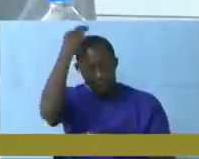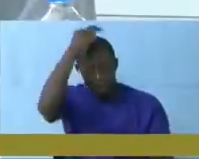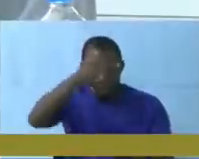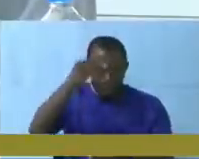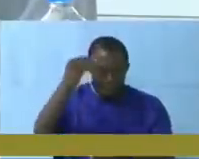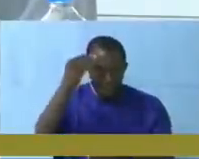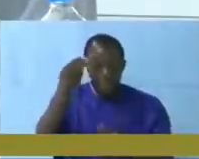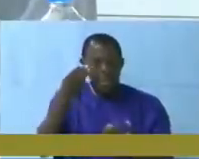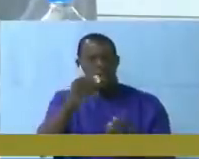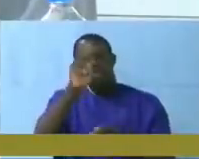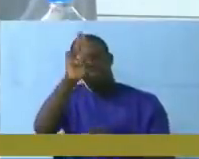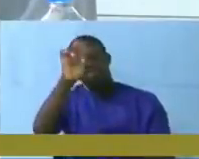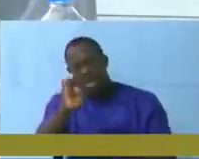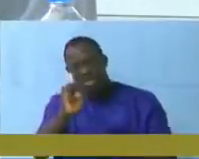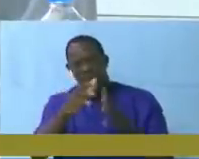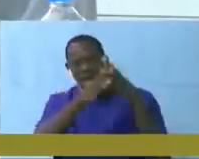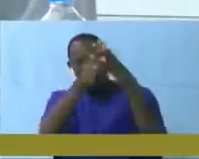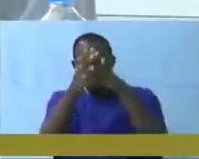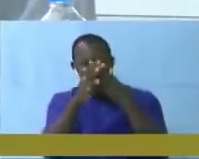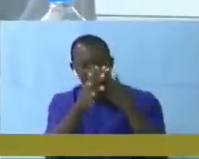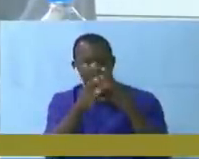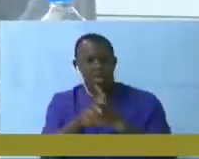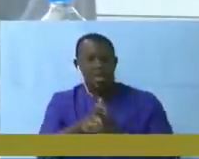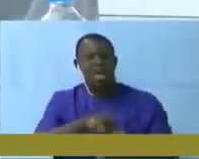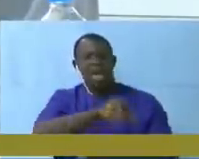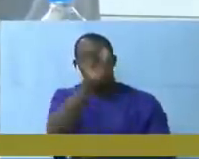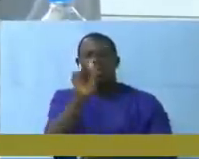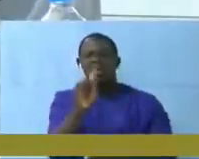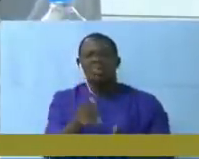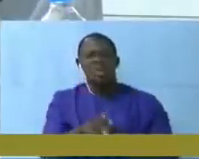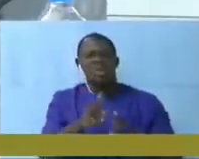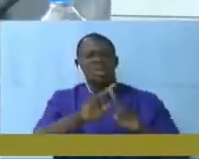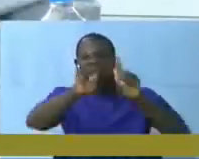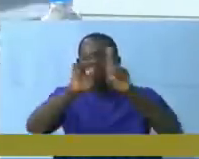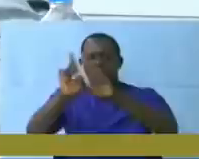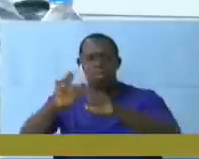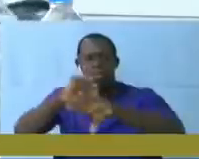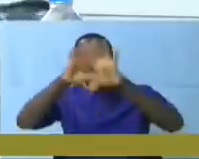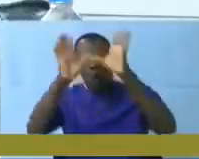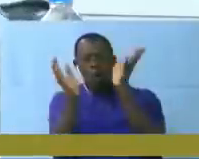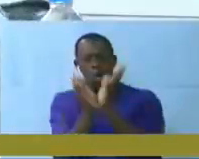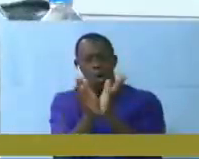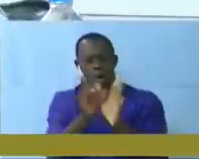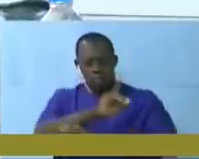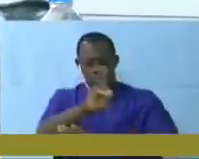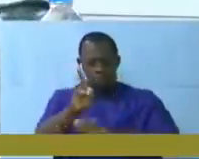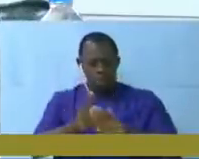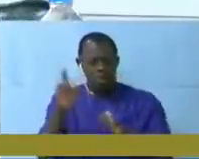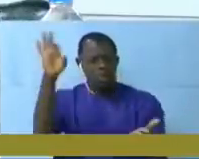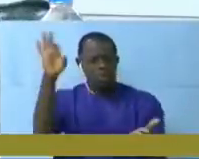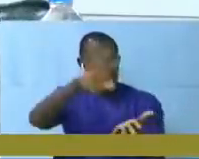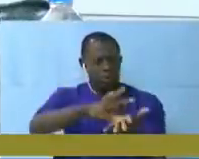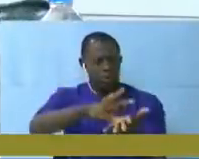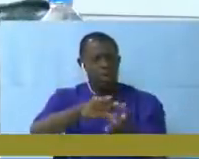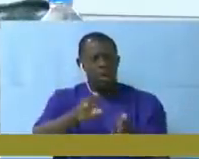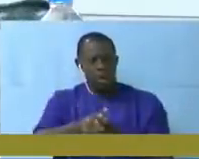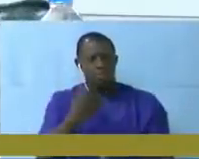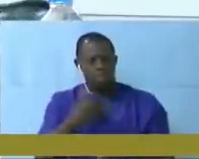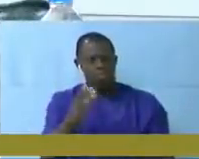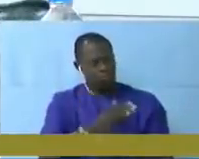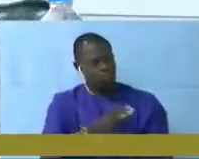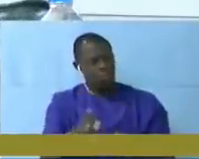the US. And in all the places we went to, people came in droves. Not only that, people sent